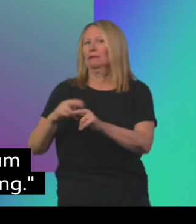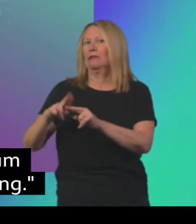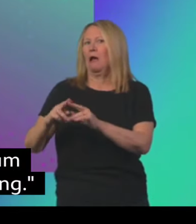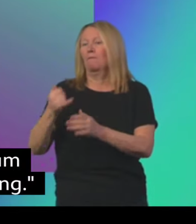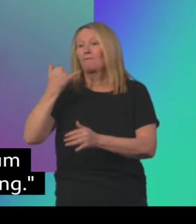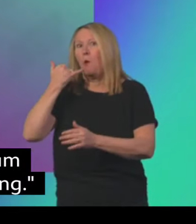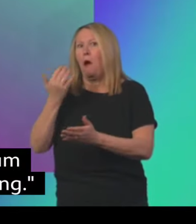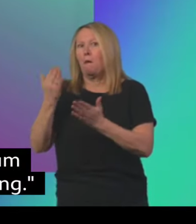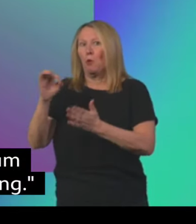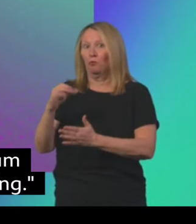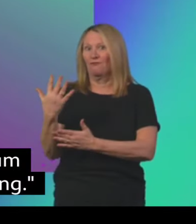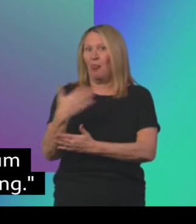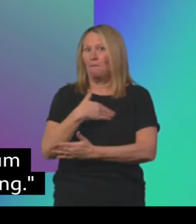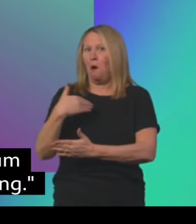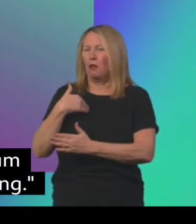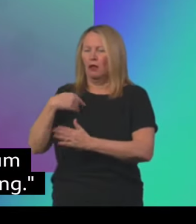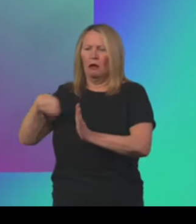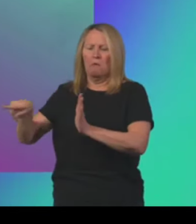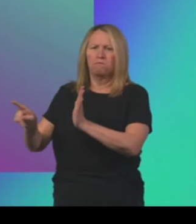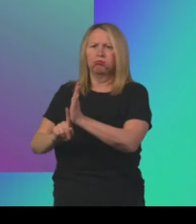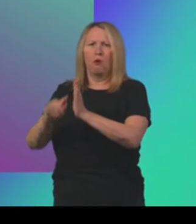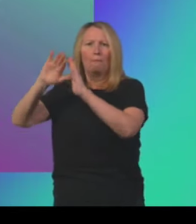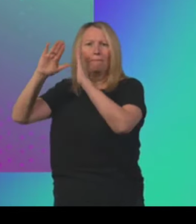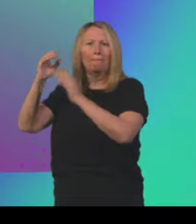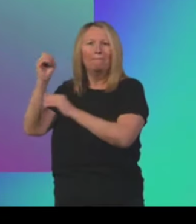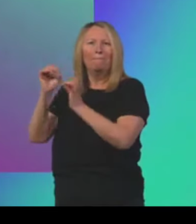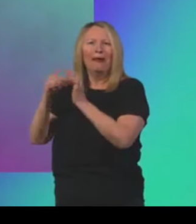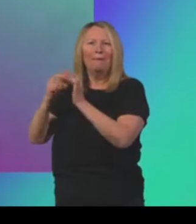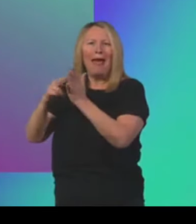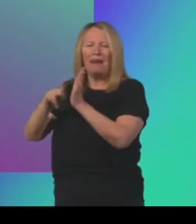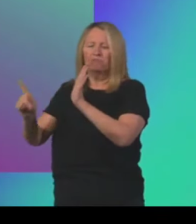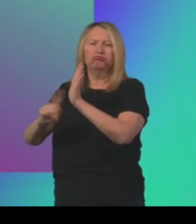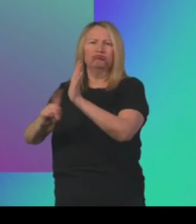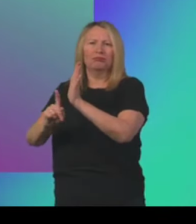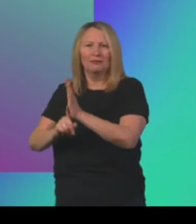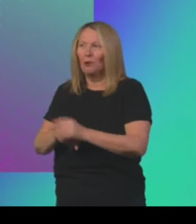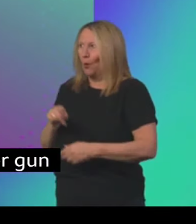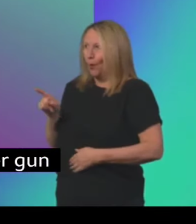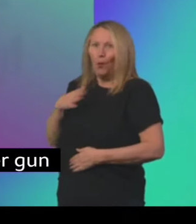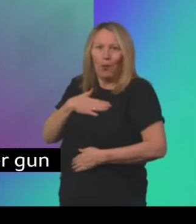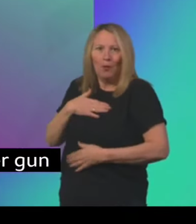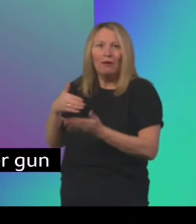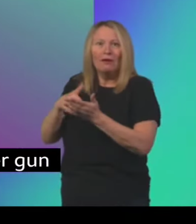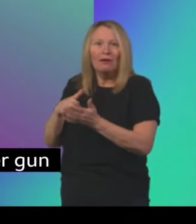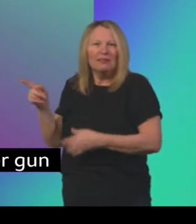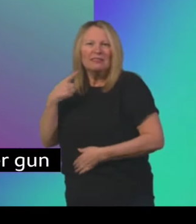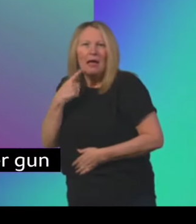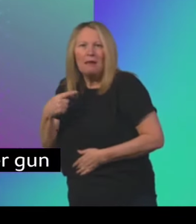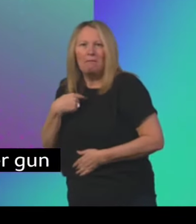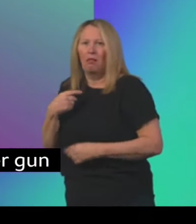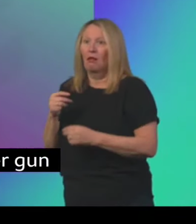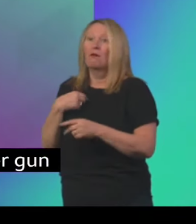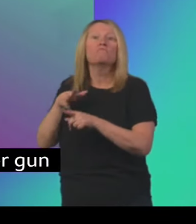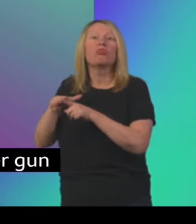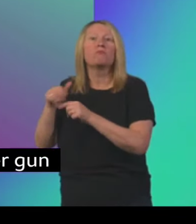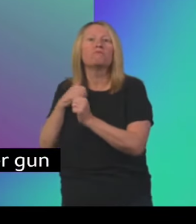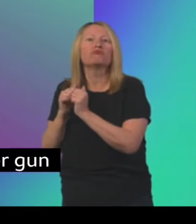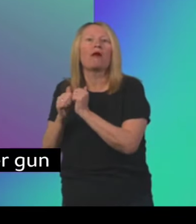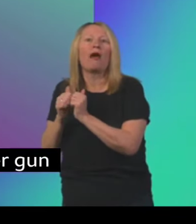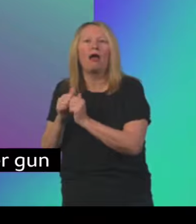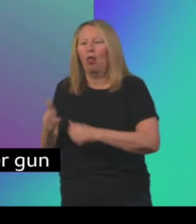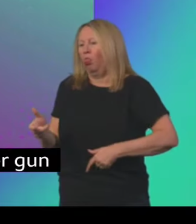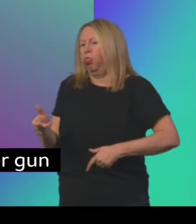4:44 a.m. to the sound of Big Ben chiming. Ouch. We've also got this one from George Vegetables. He said, I pranked my brother by spraying him